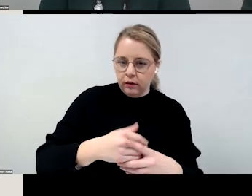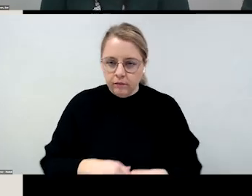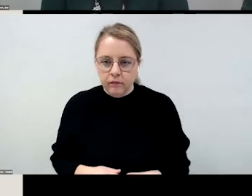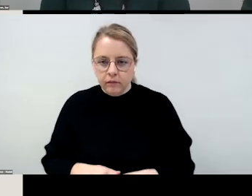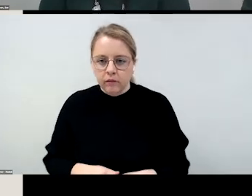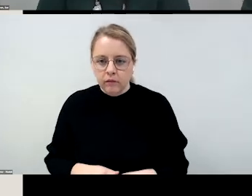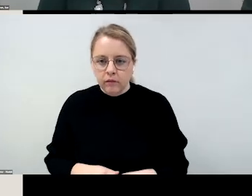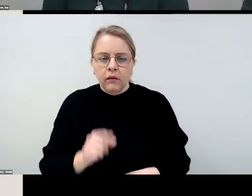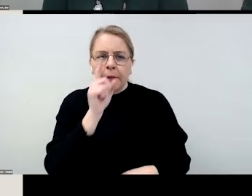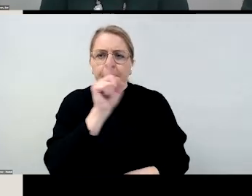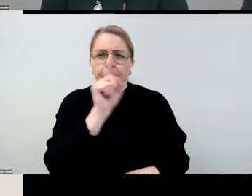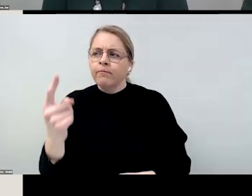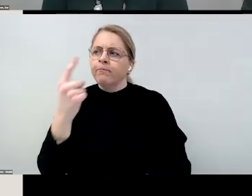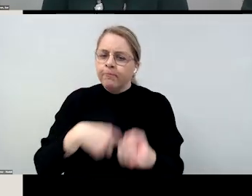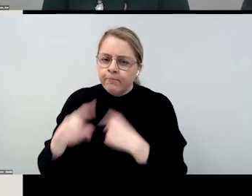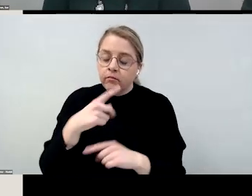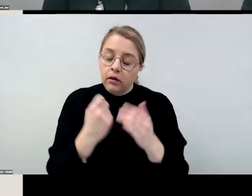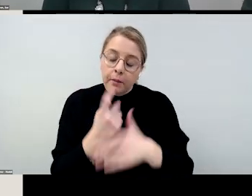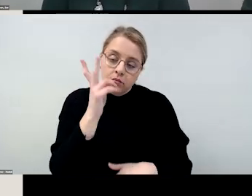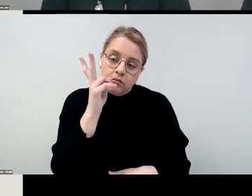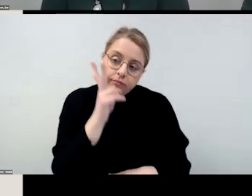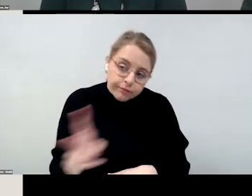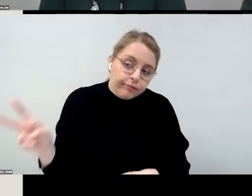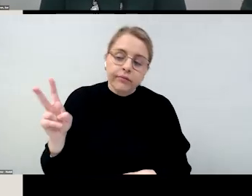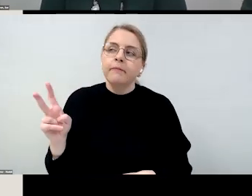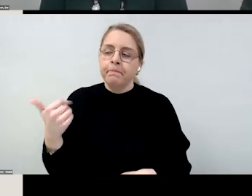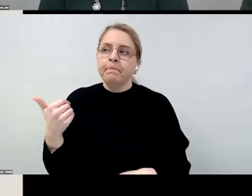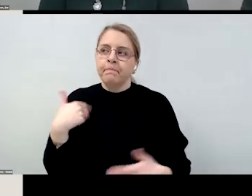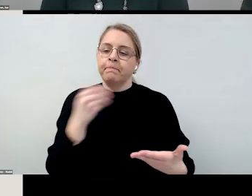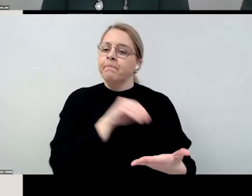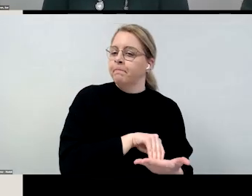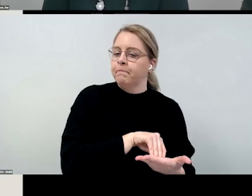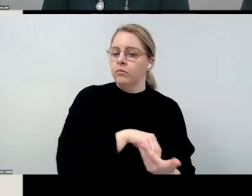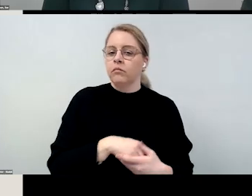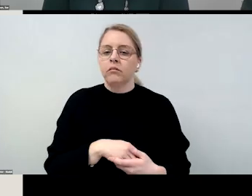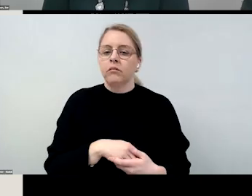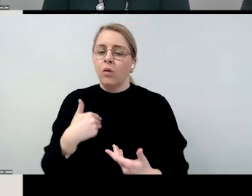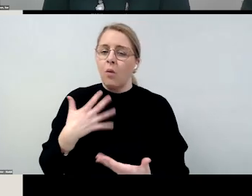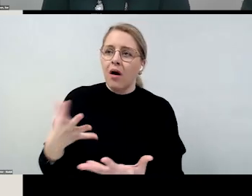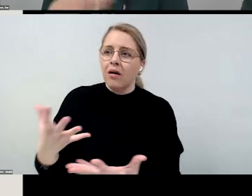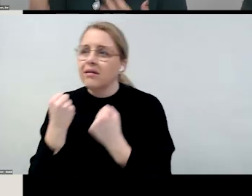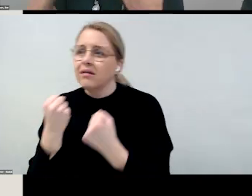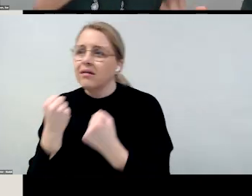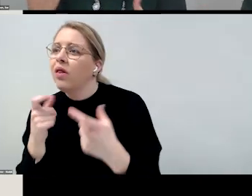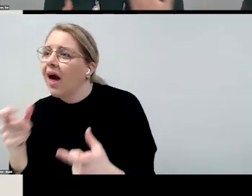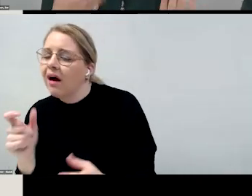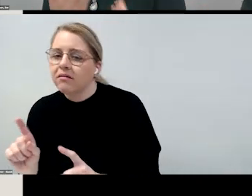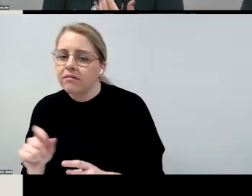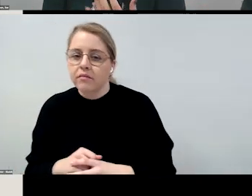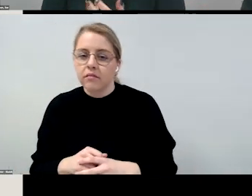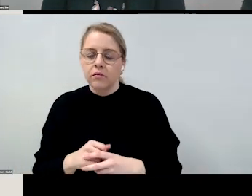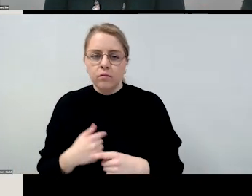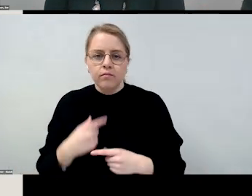tell us are most common about their experiences when trying to get healthcare or give healthcare. And we've thought about the common barriers that keep coming